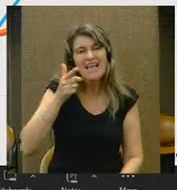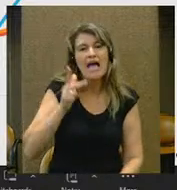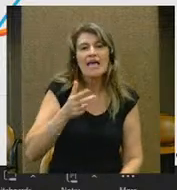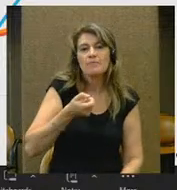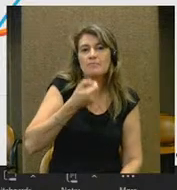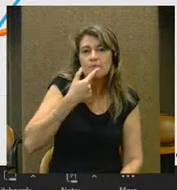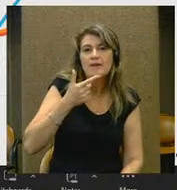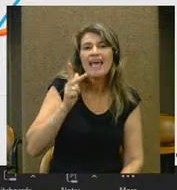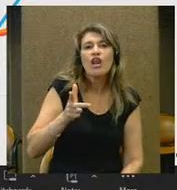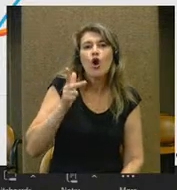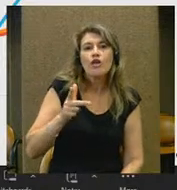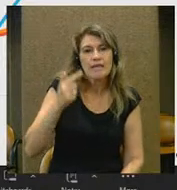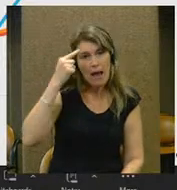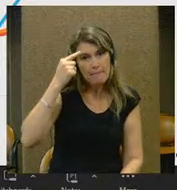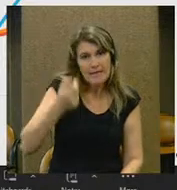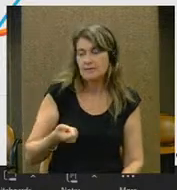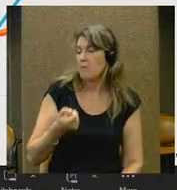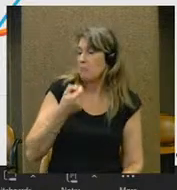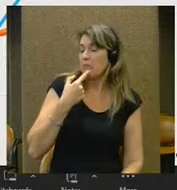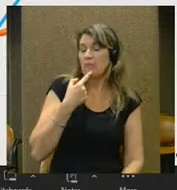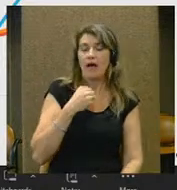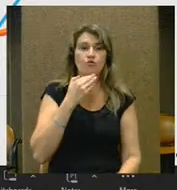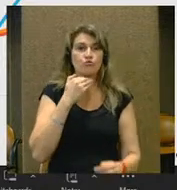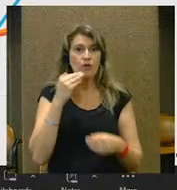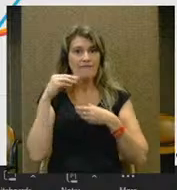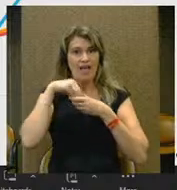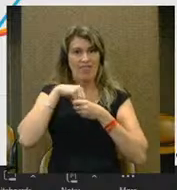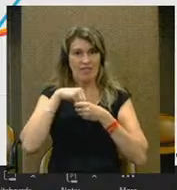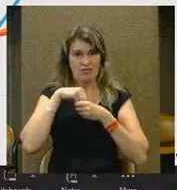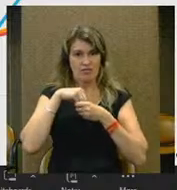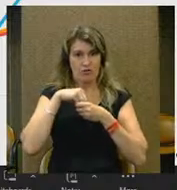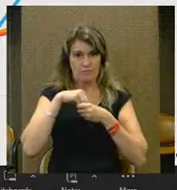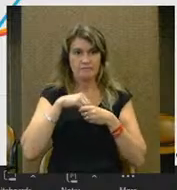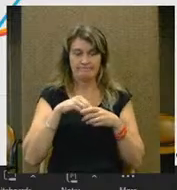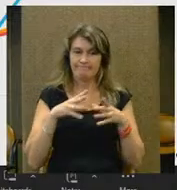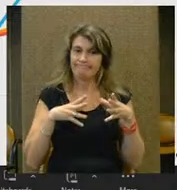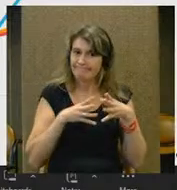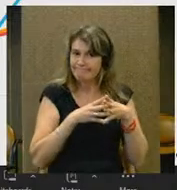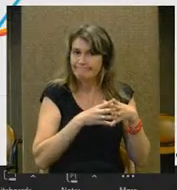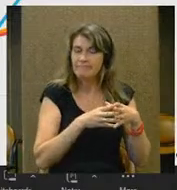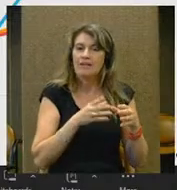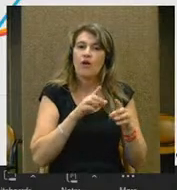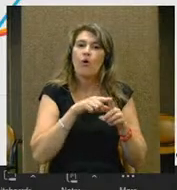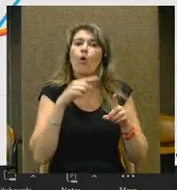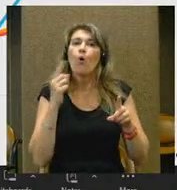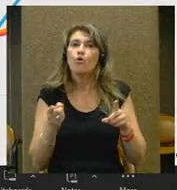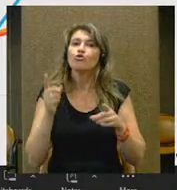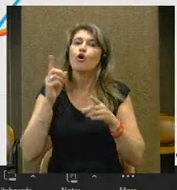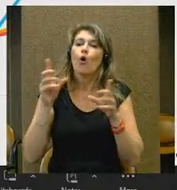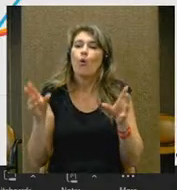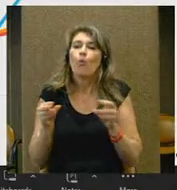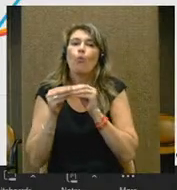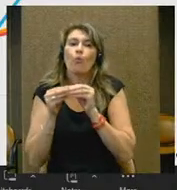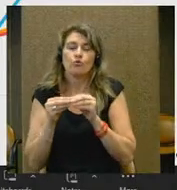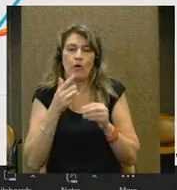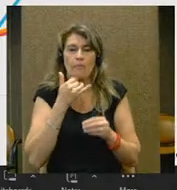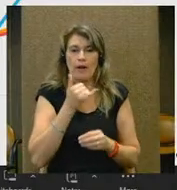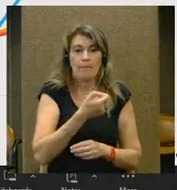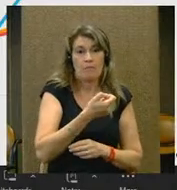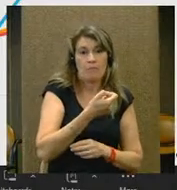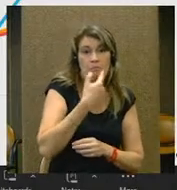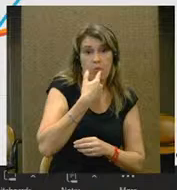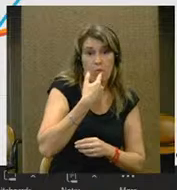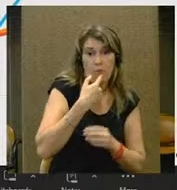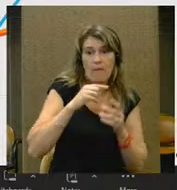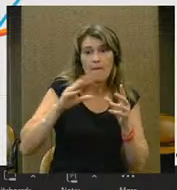talking about a fourth wave, and that's related to the use of stimulants and synthetic opioids. And in fact, in the United States,